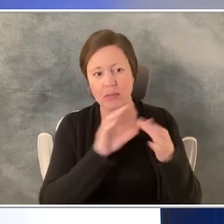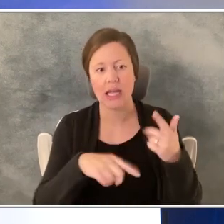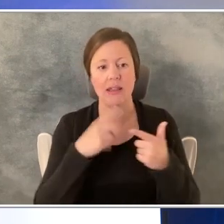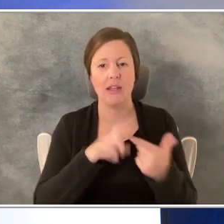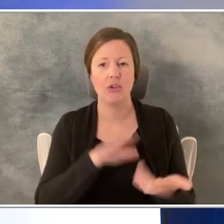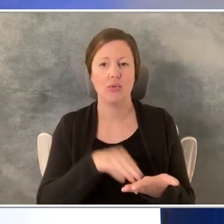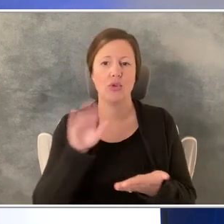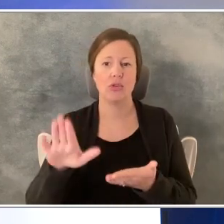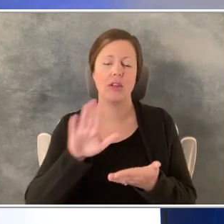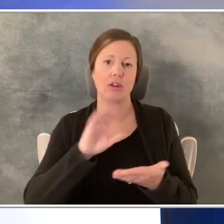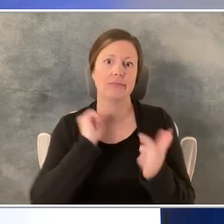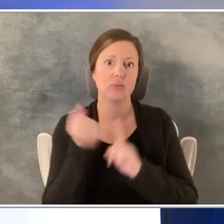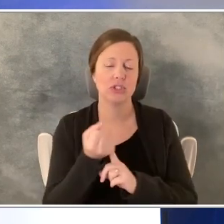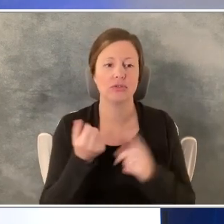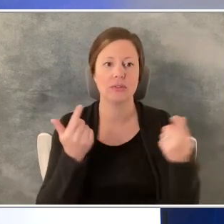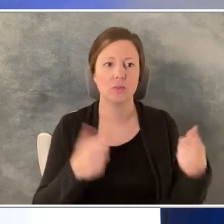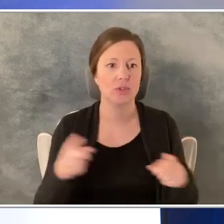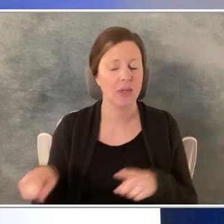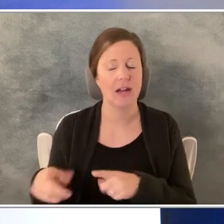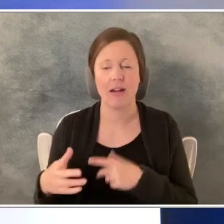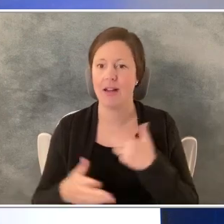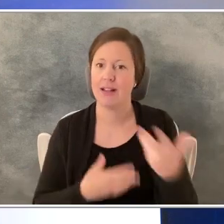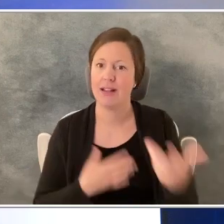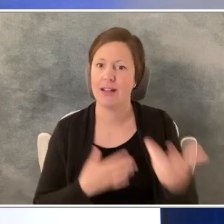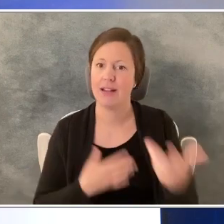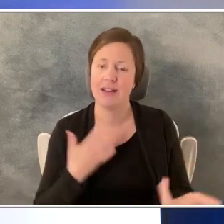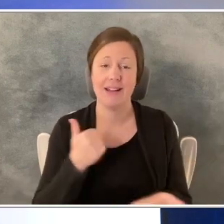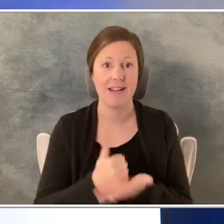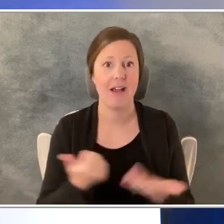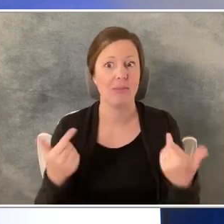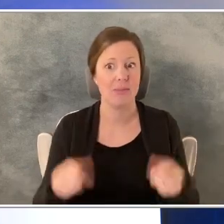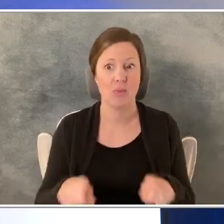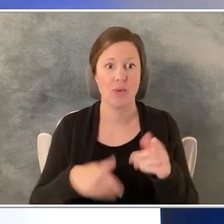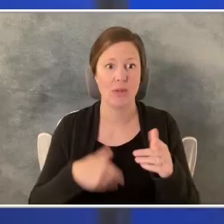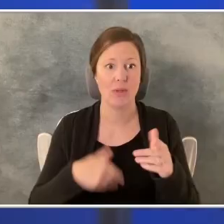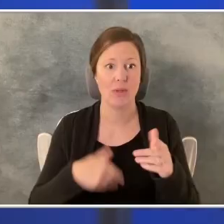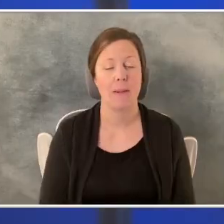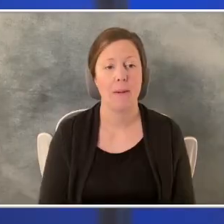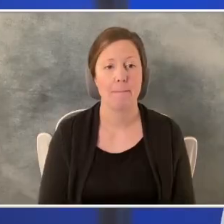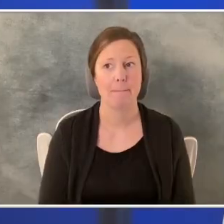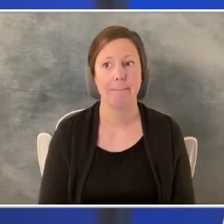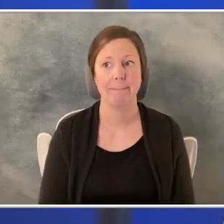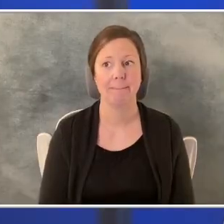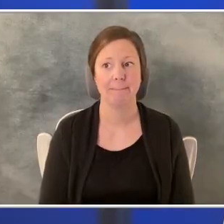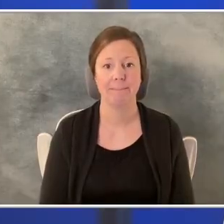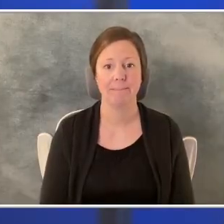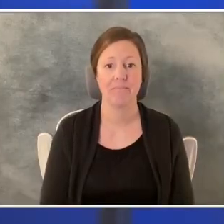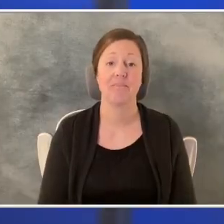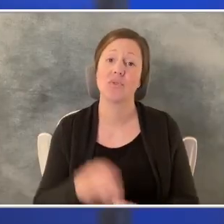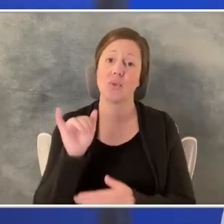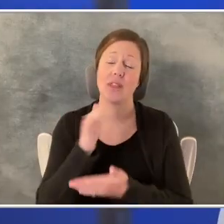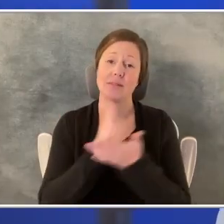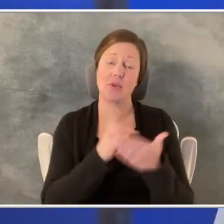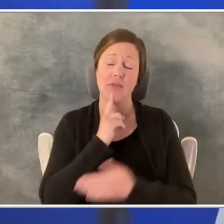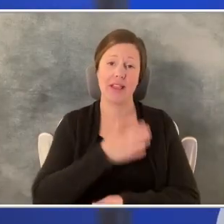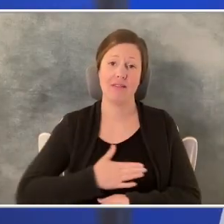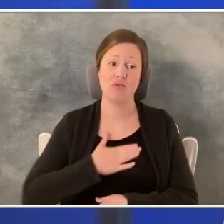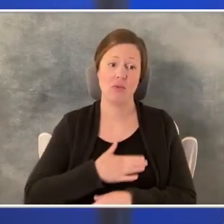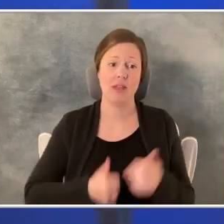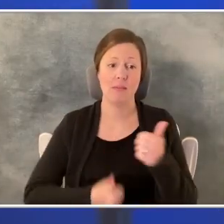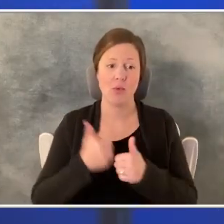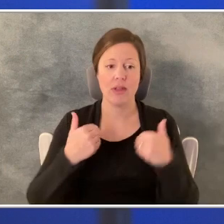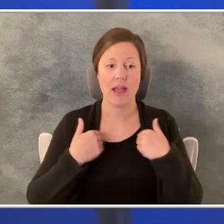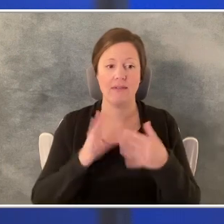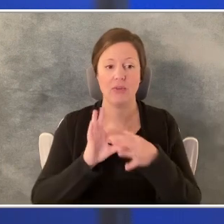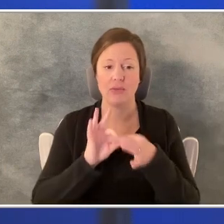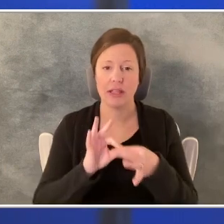the scenes and help them through the process. That's the part of this that I actually enjoy the most, is getting to develop those relationships